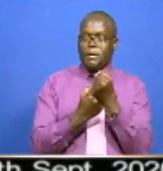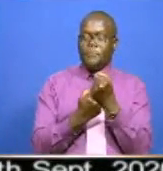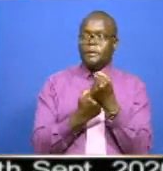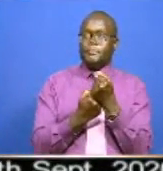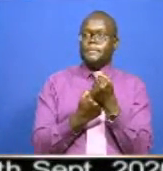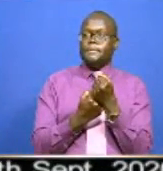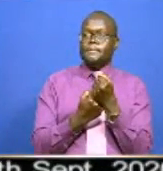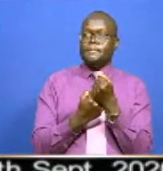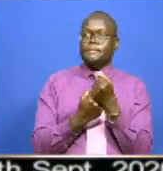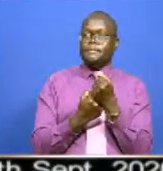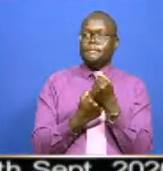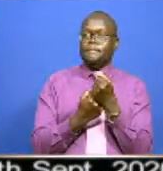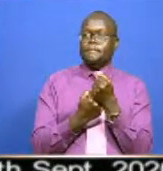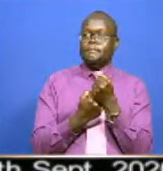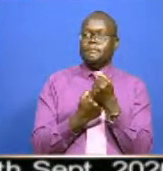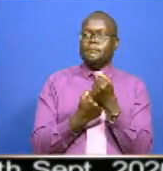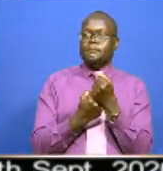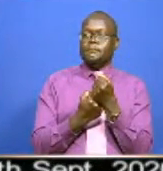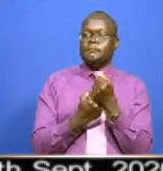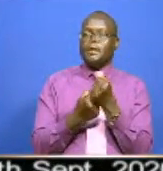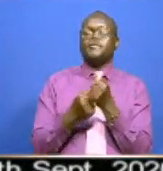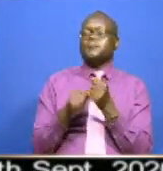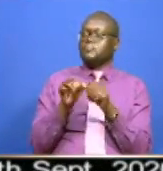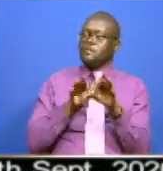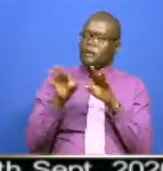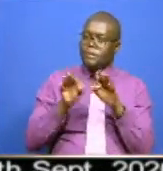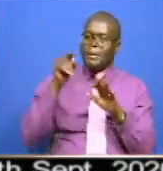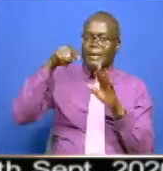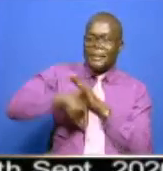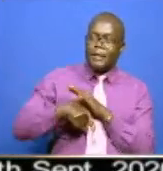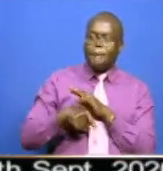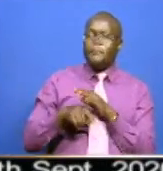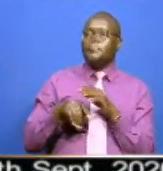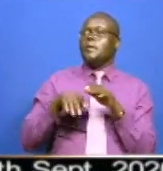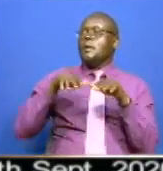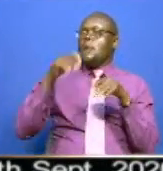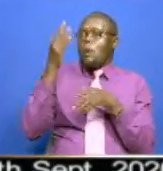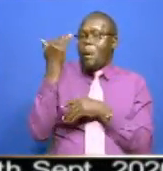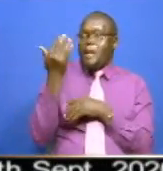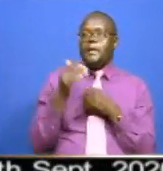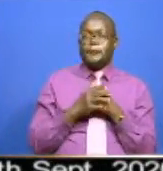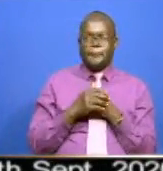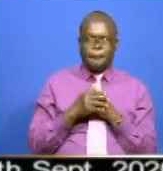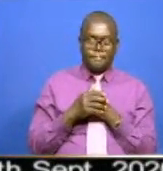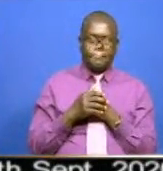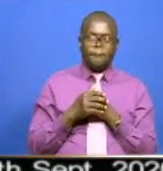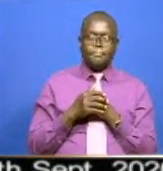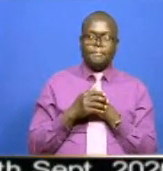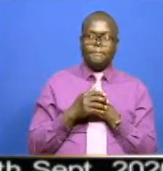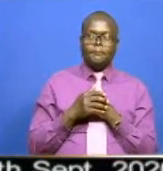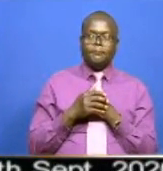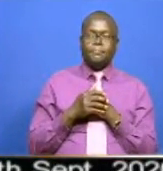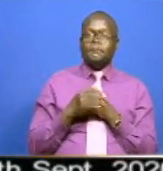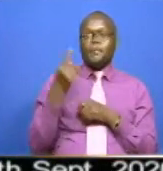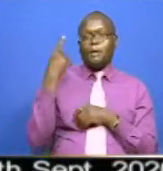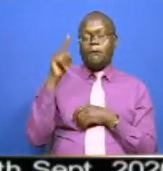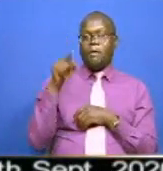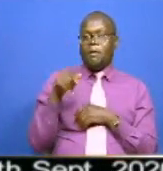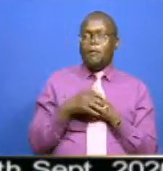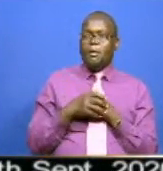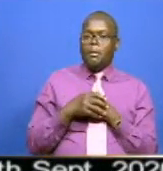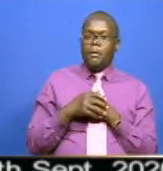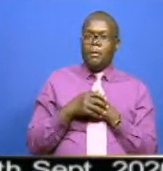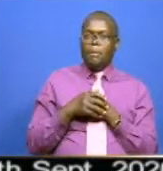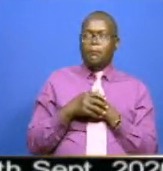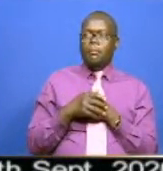and perhaps elucidate further the grounds, particularly the grounds for